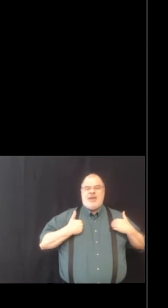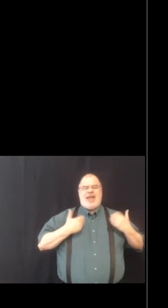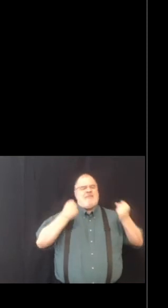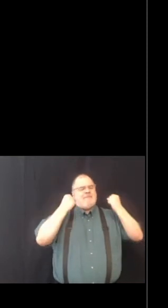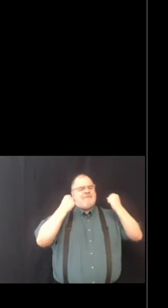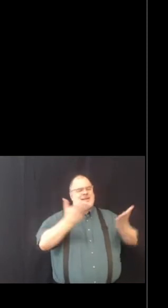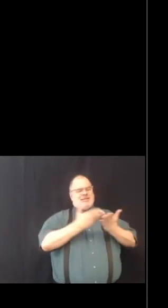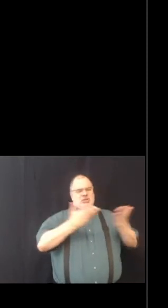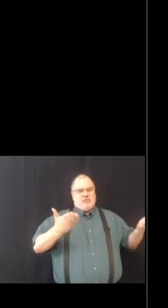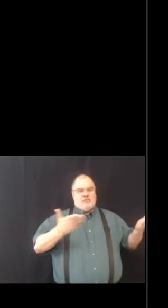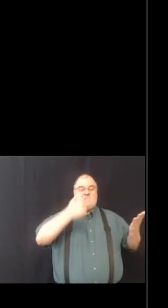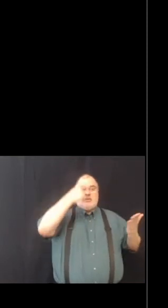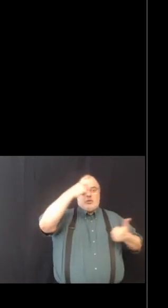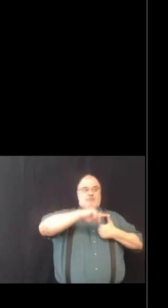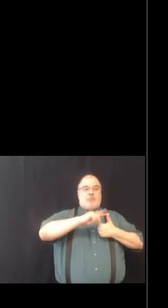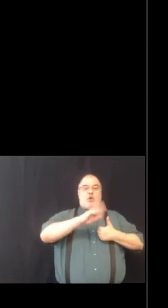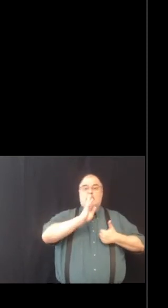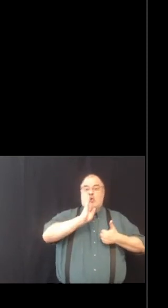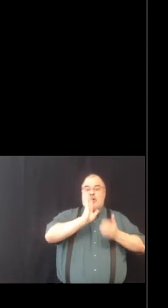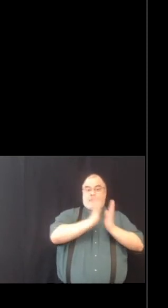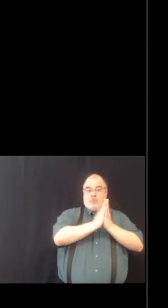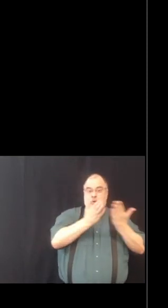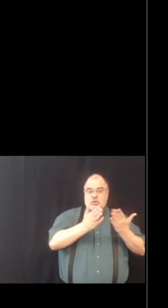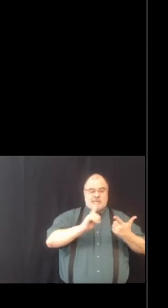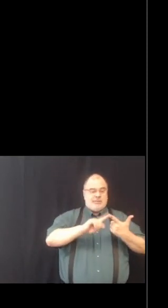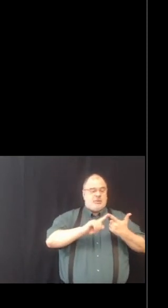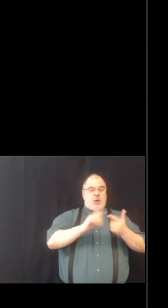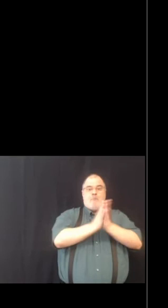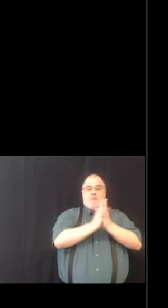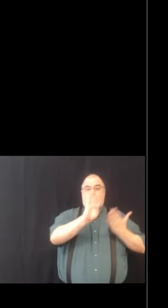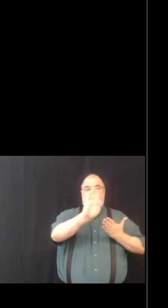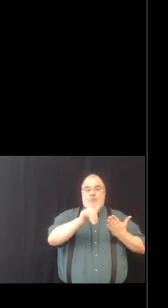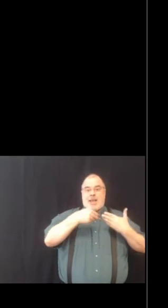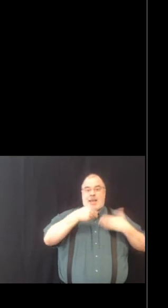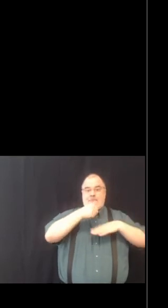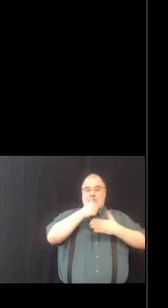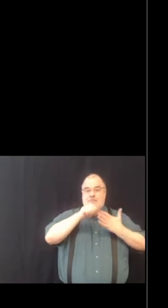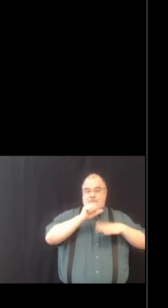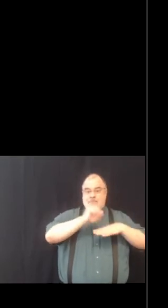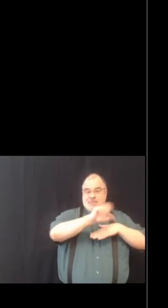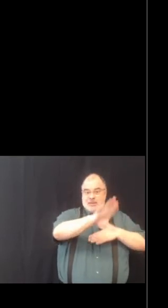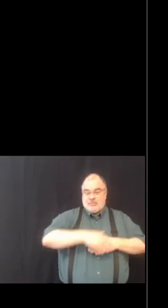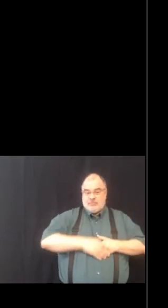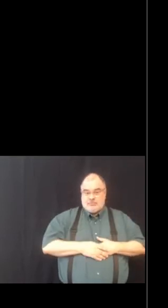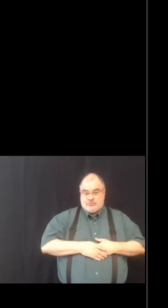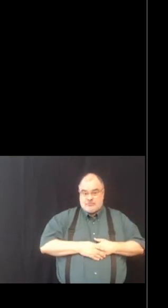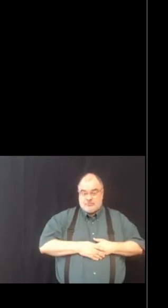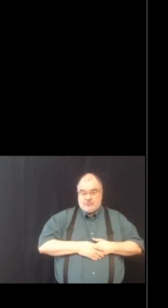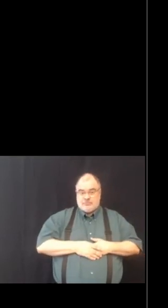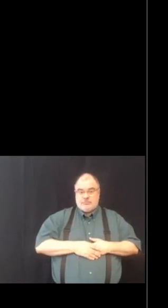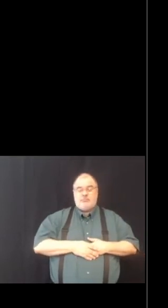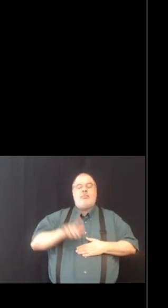services, including our Talking Books Library and Books by Mail program, serving those with disabilities. The Lee